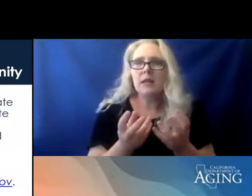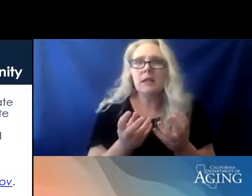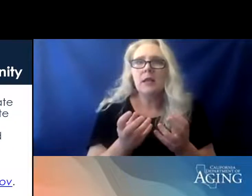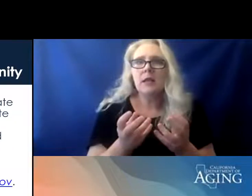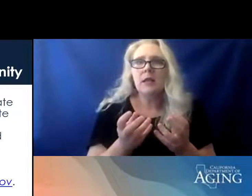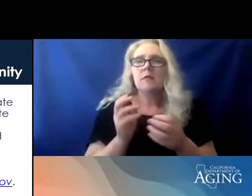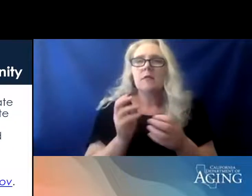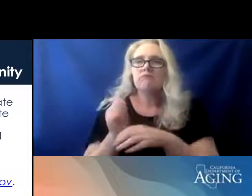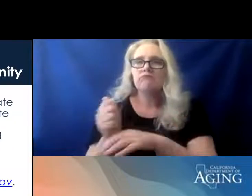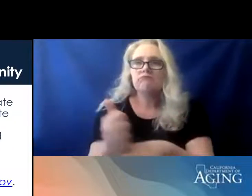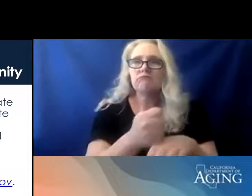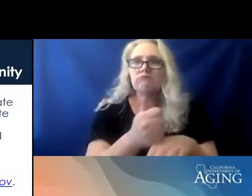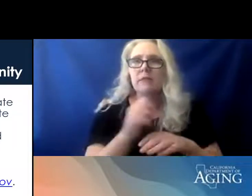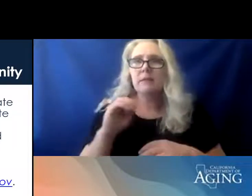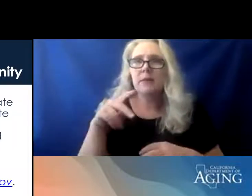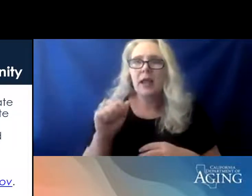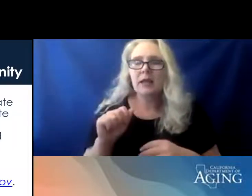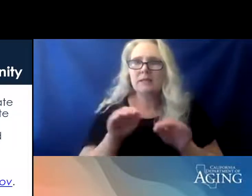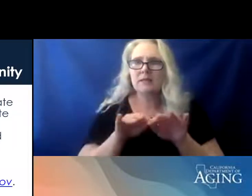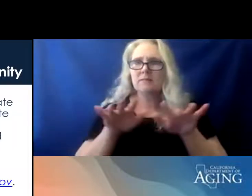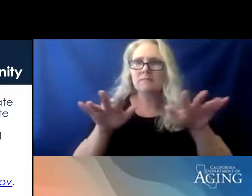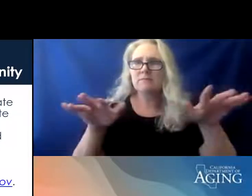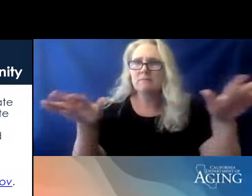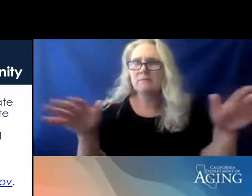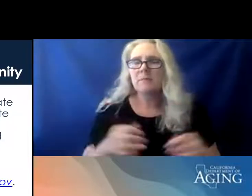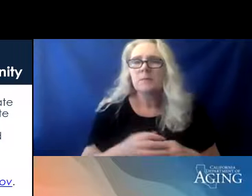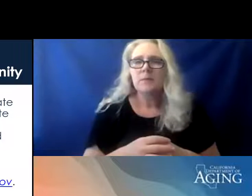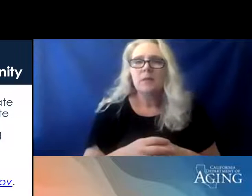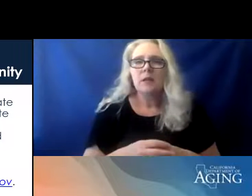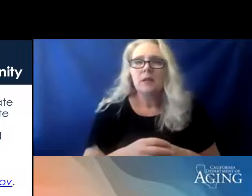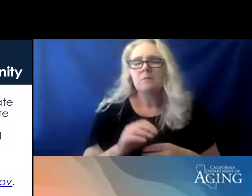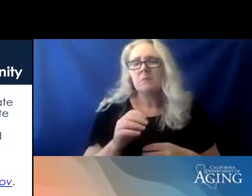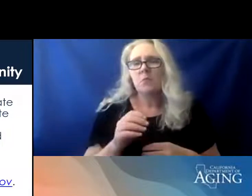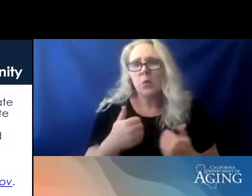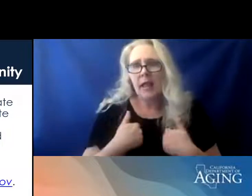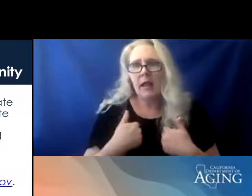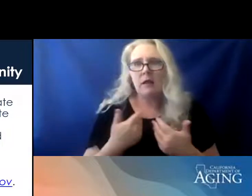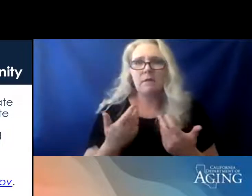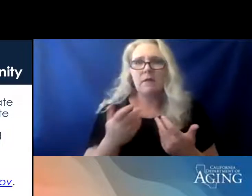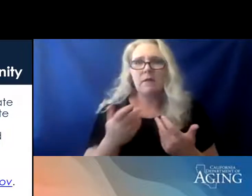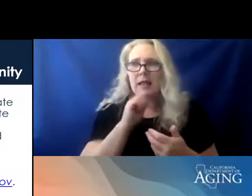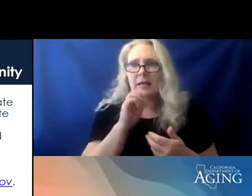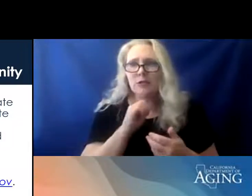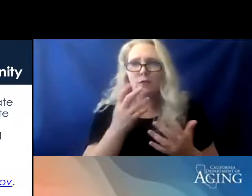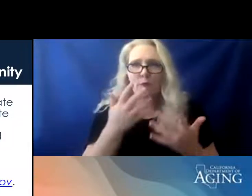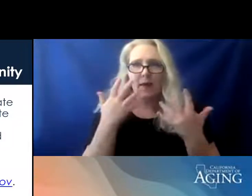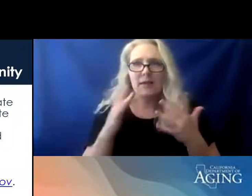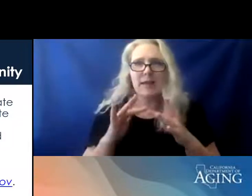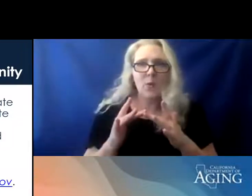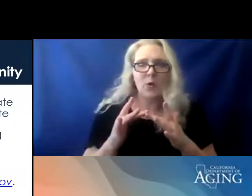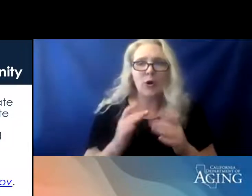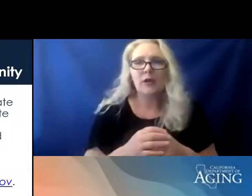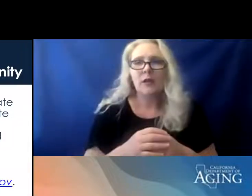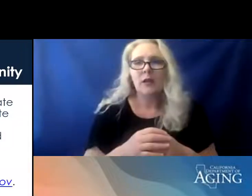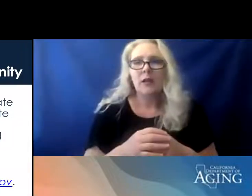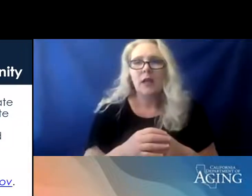over 50 cities in AARP's age-friendly network, and we'd love to see so many more of those. And actually throughout